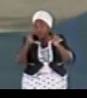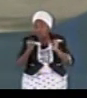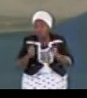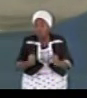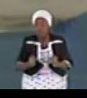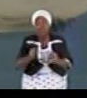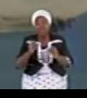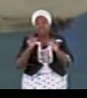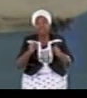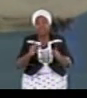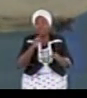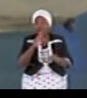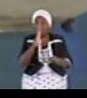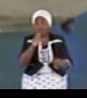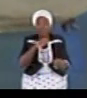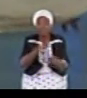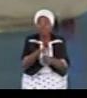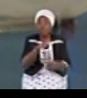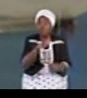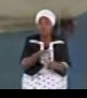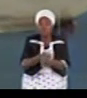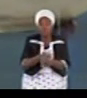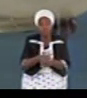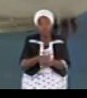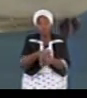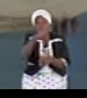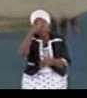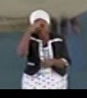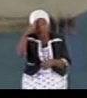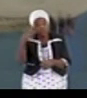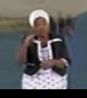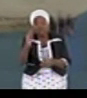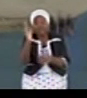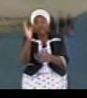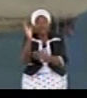carry you. The flesh is weak.